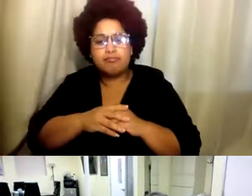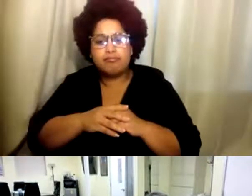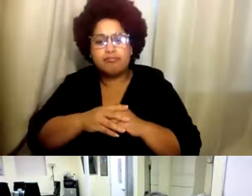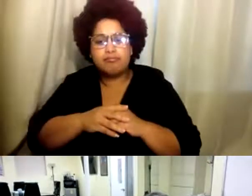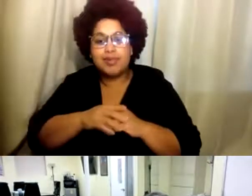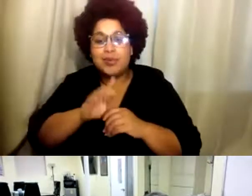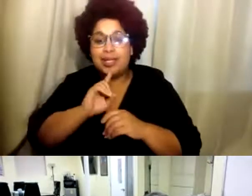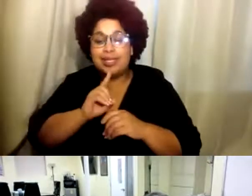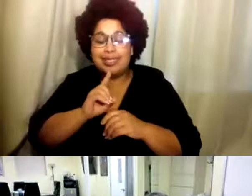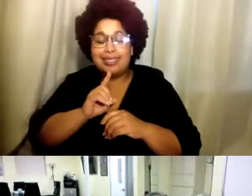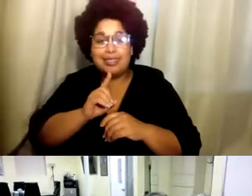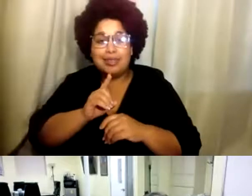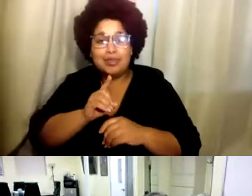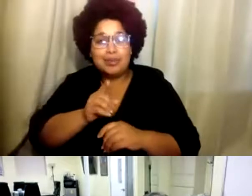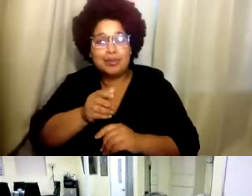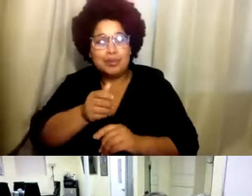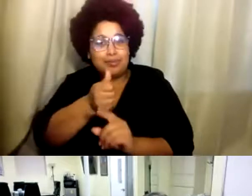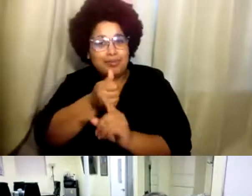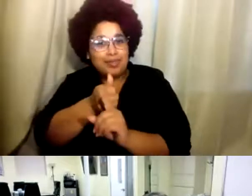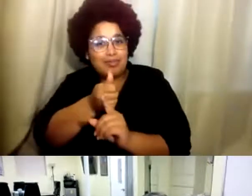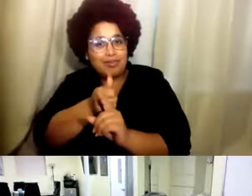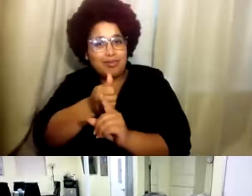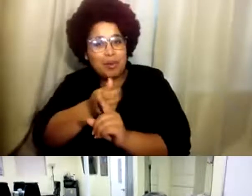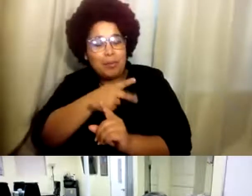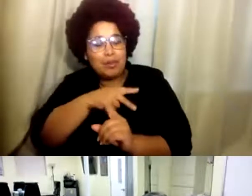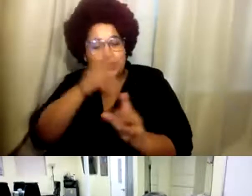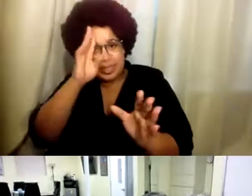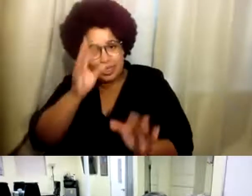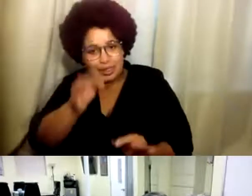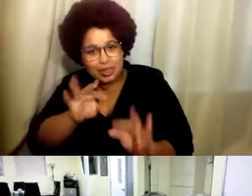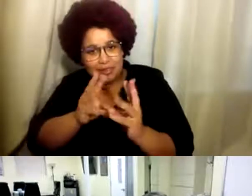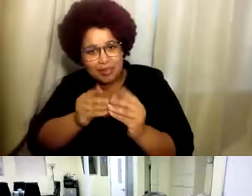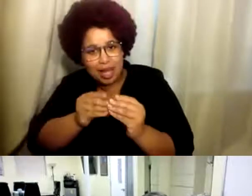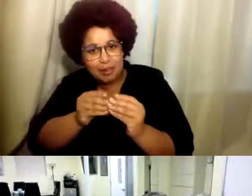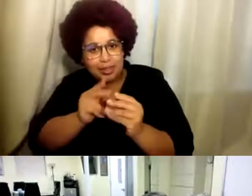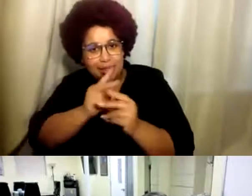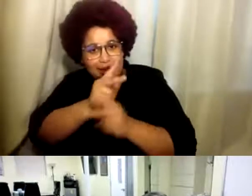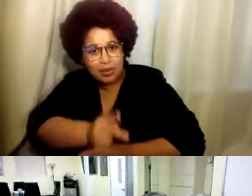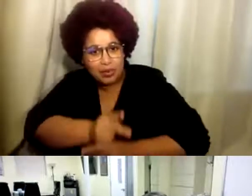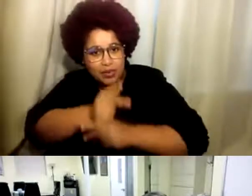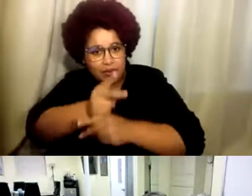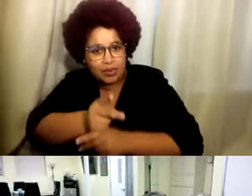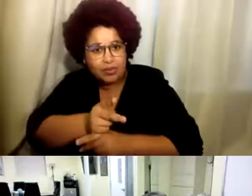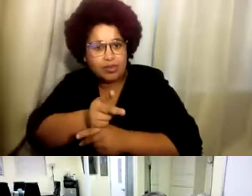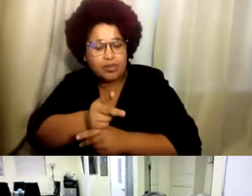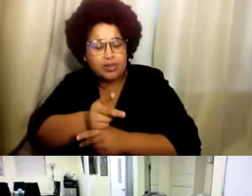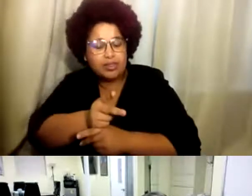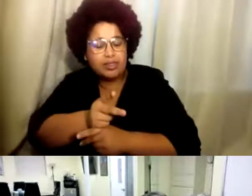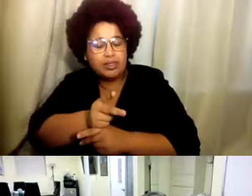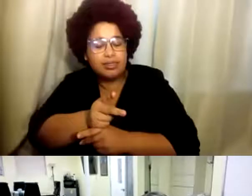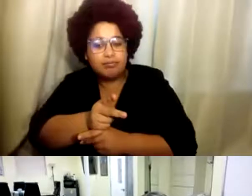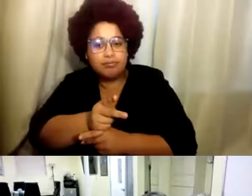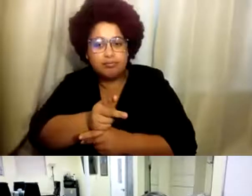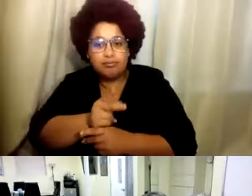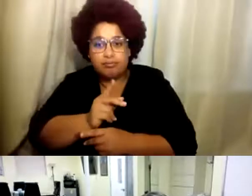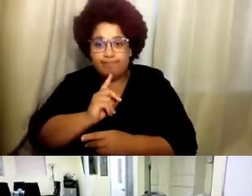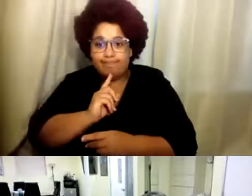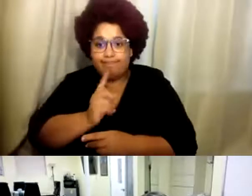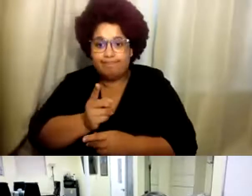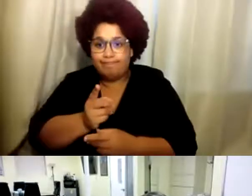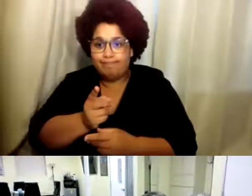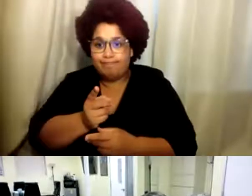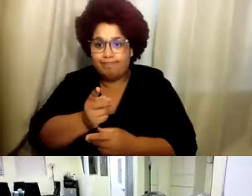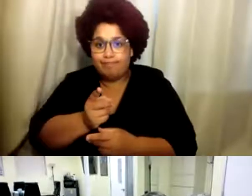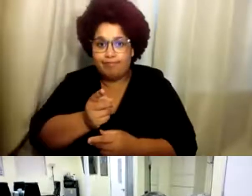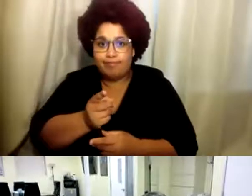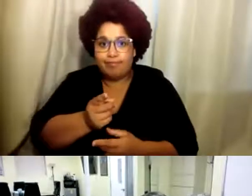personal decision for the families and the caregivers, and it's a matter of weighing the risks